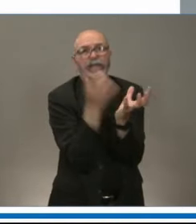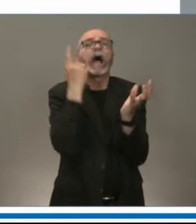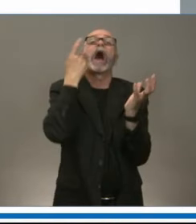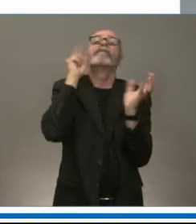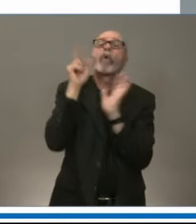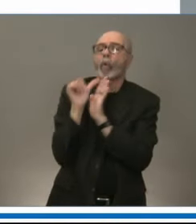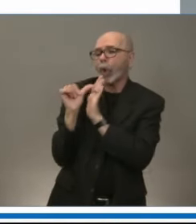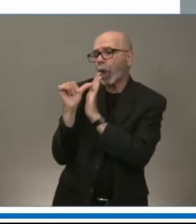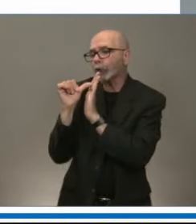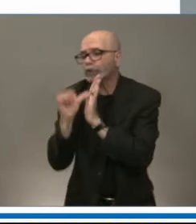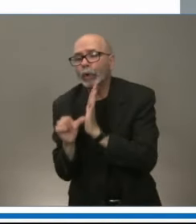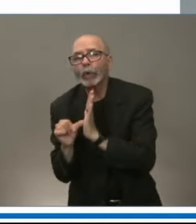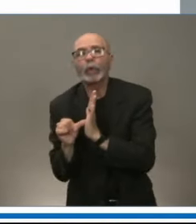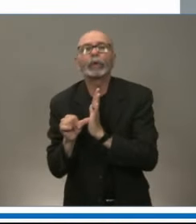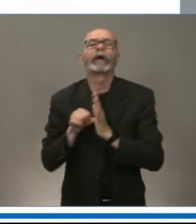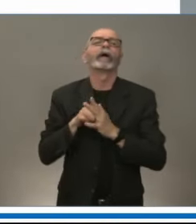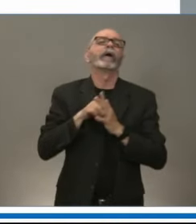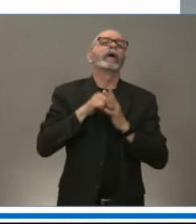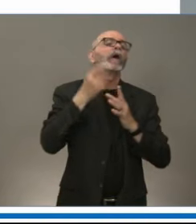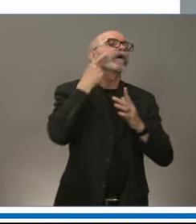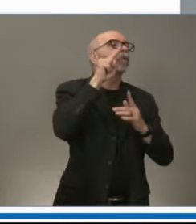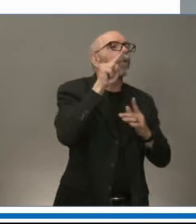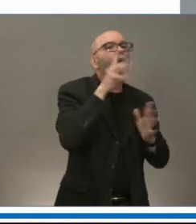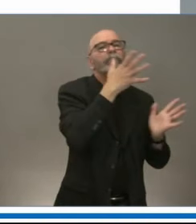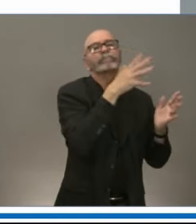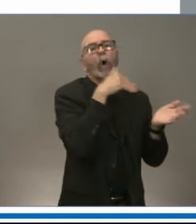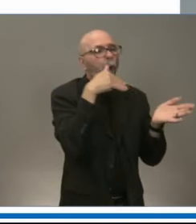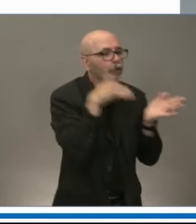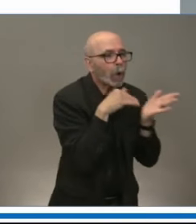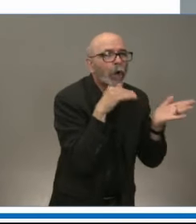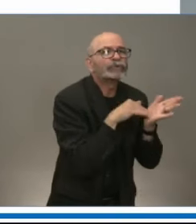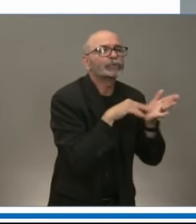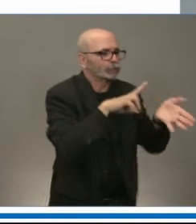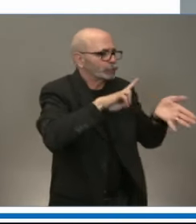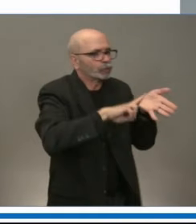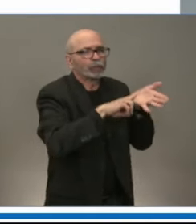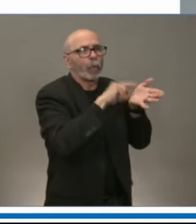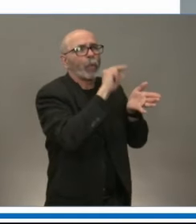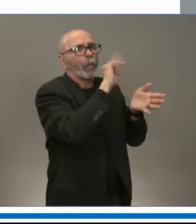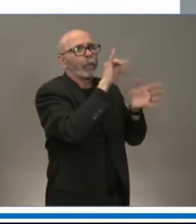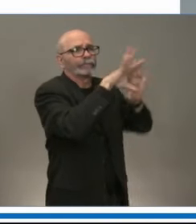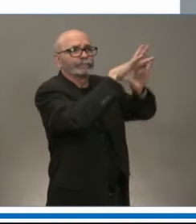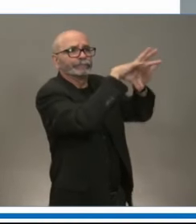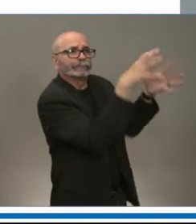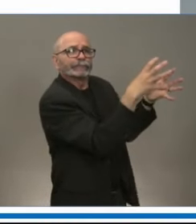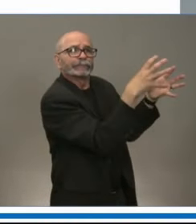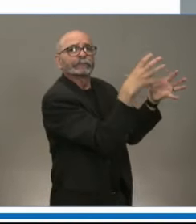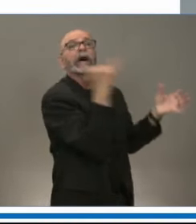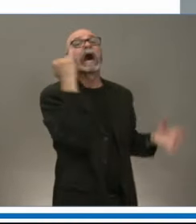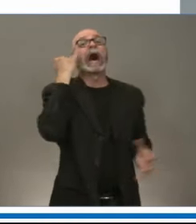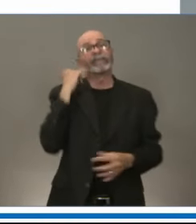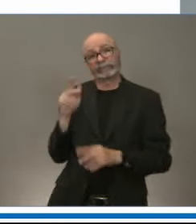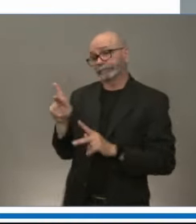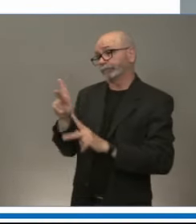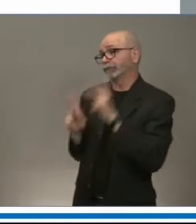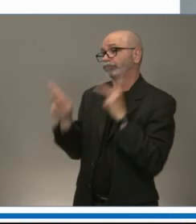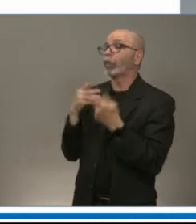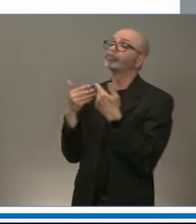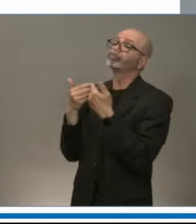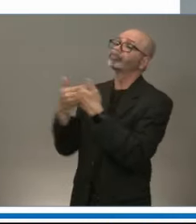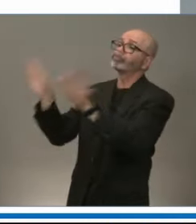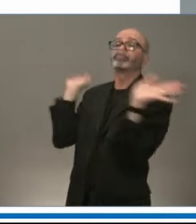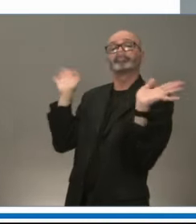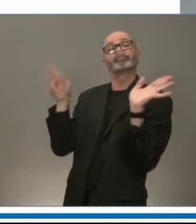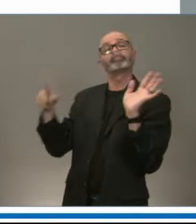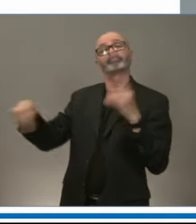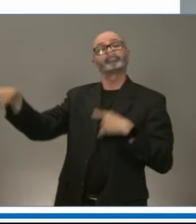other essential workers. So even now, if the public are choosing to use masks, it's really important that they do not use surgical grade